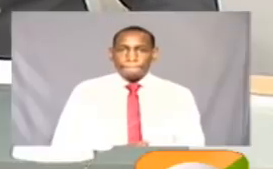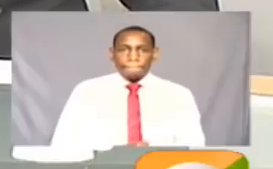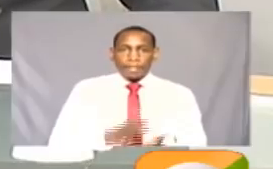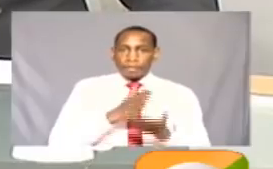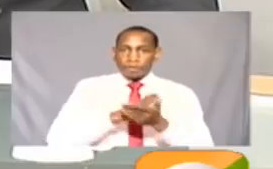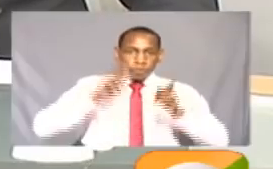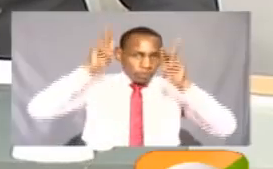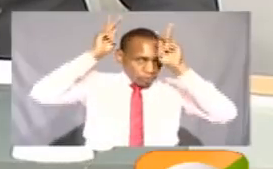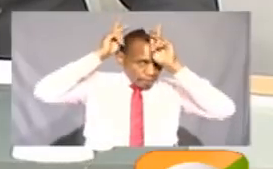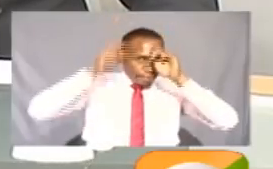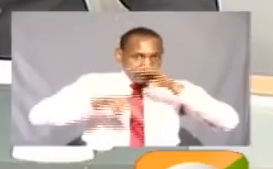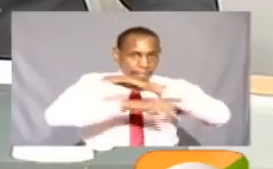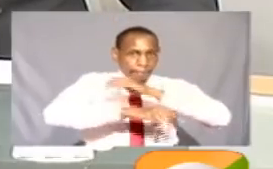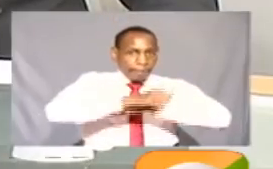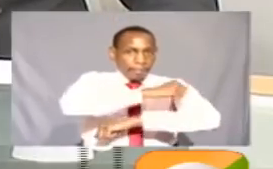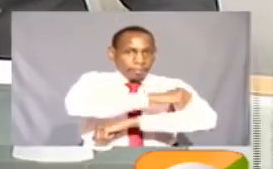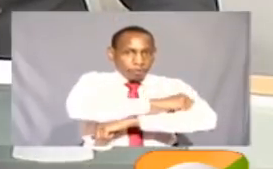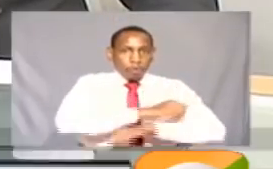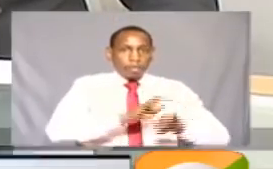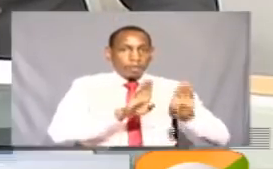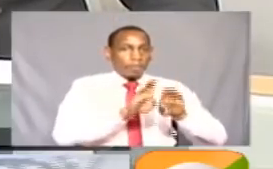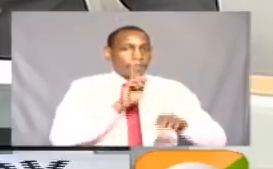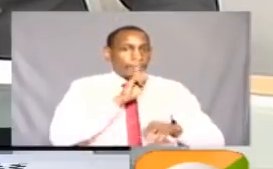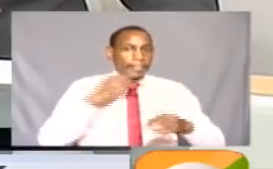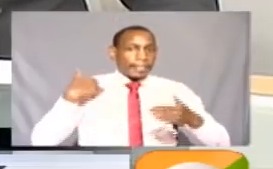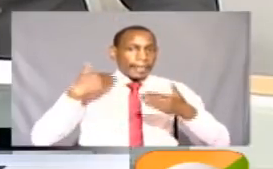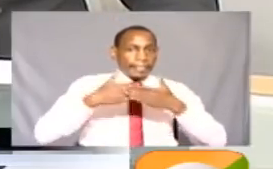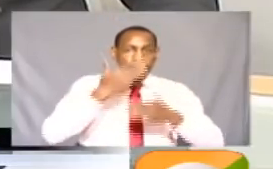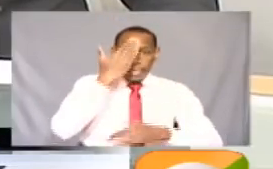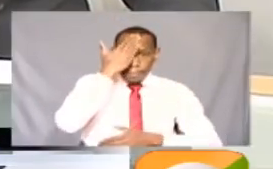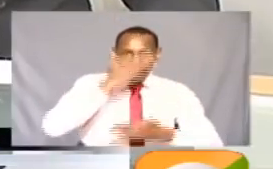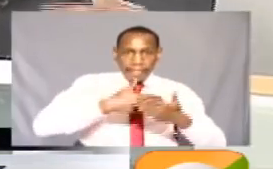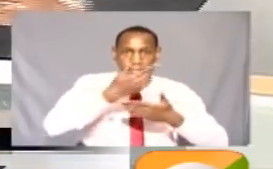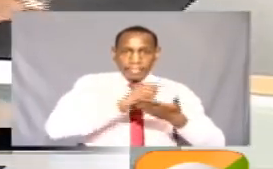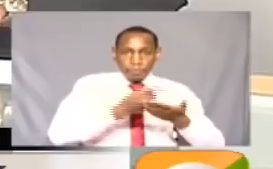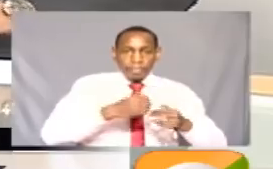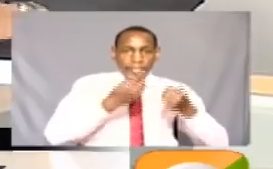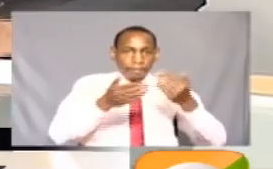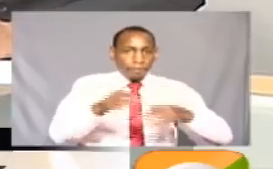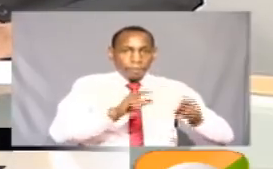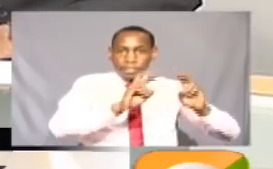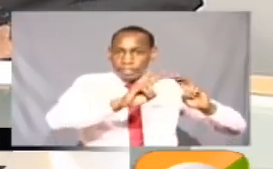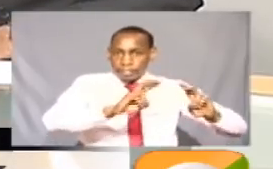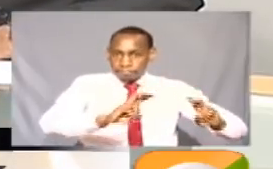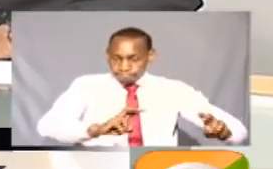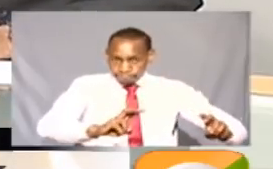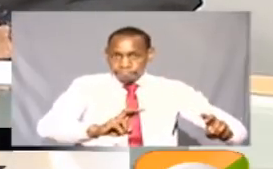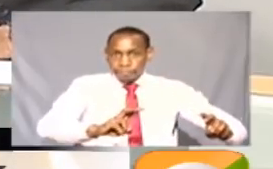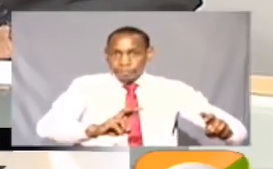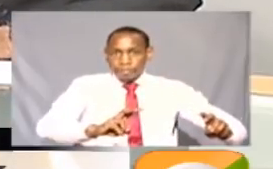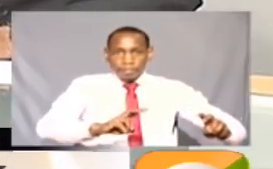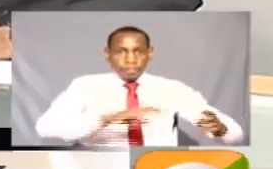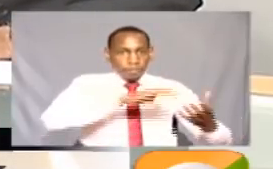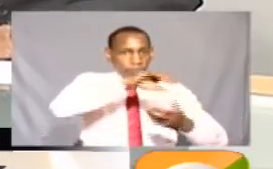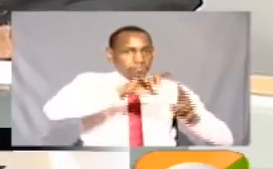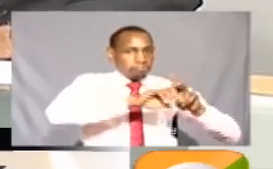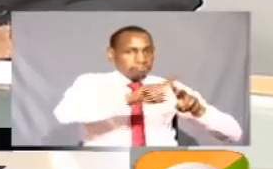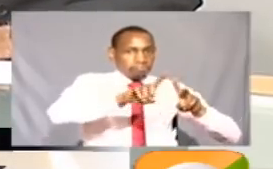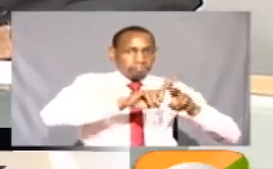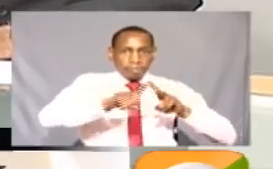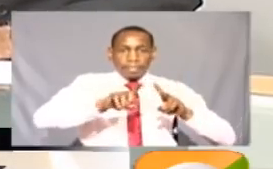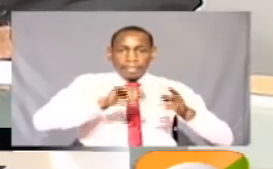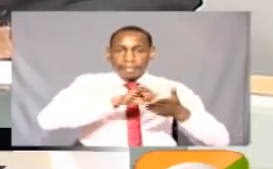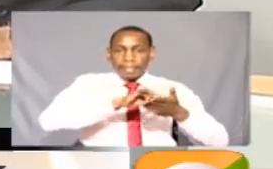Kakamega Primary School has been closed until Monday to pave way for investigations into the stampede that led to the